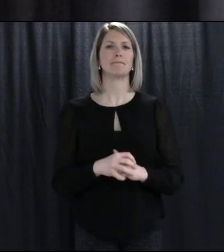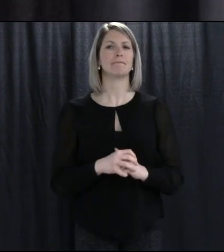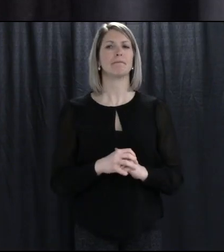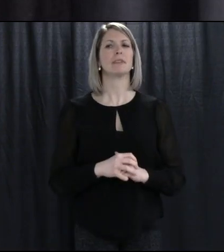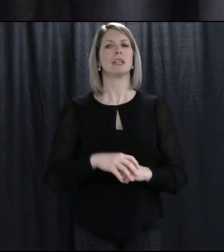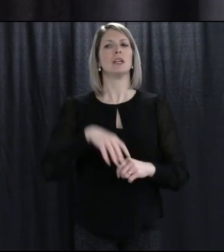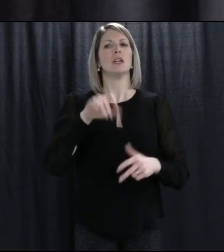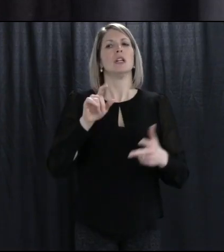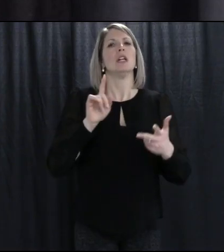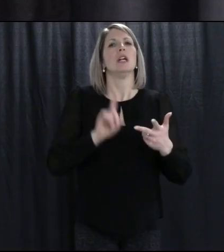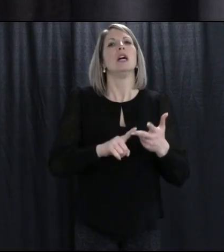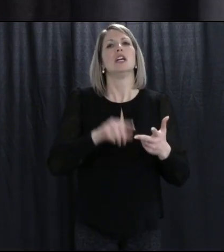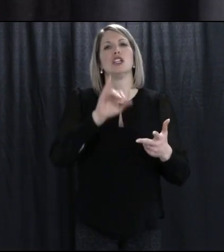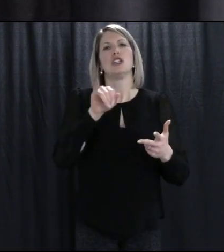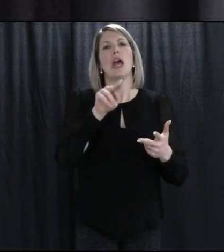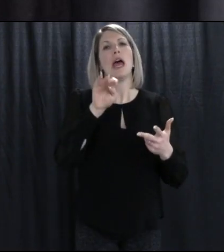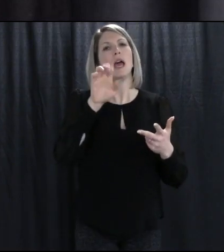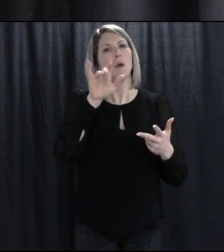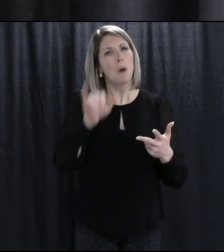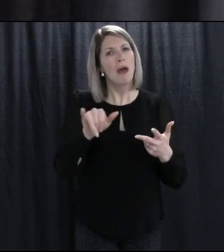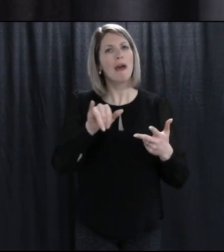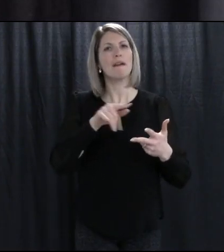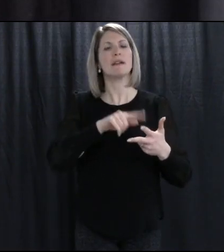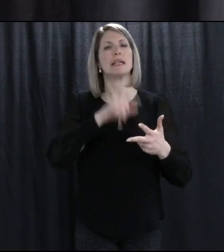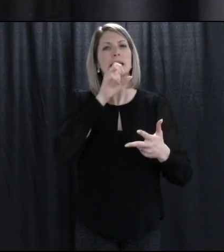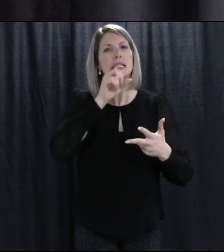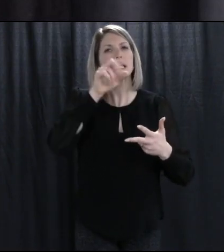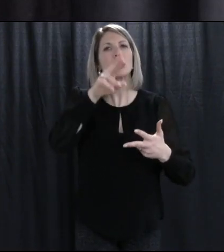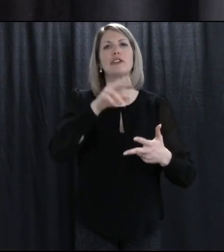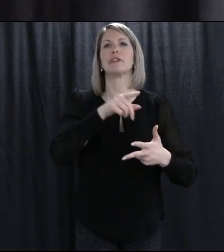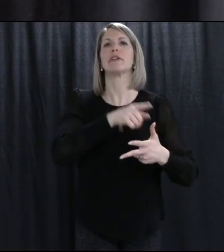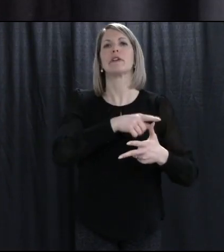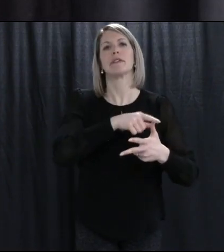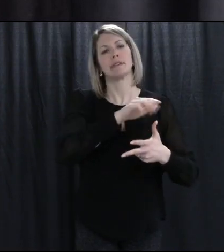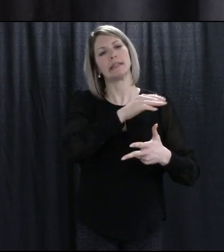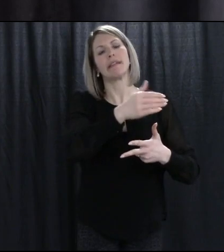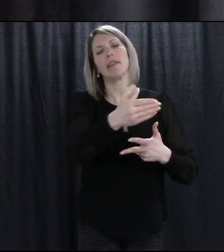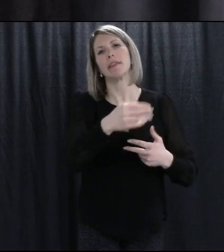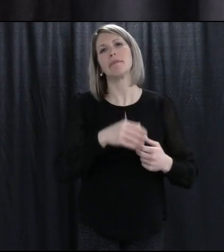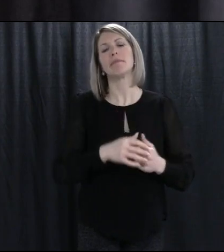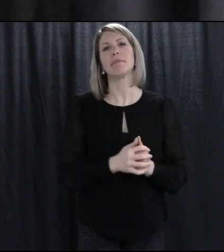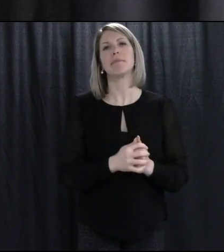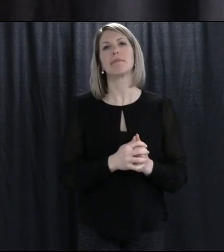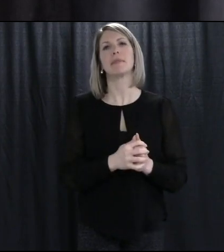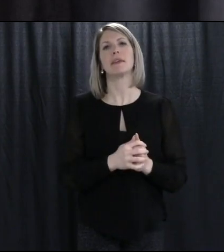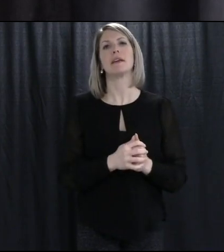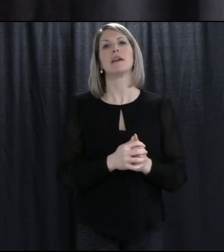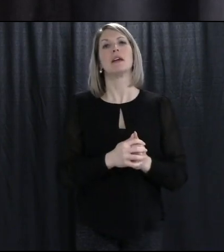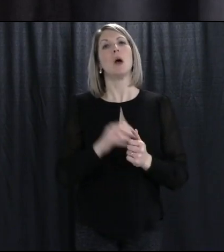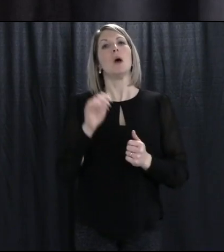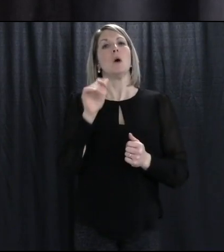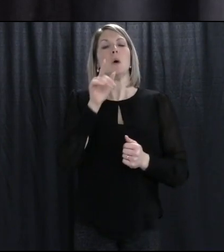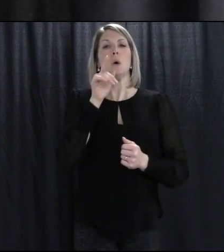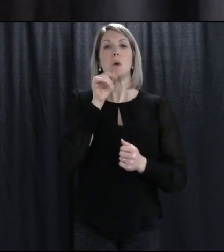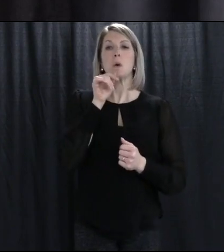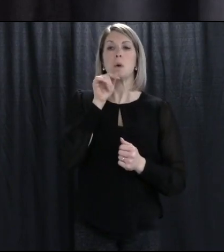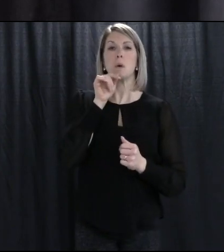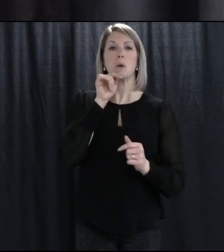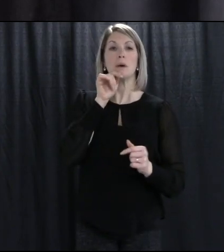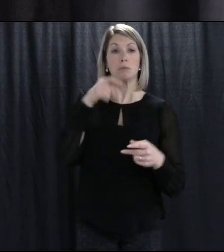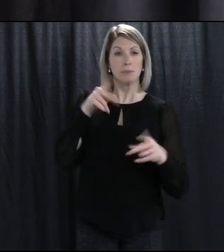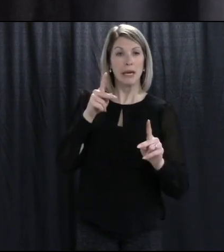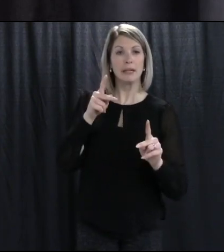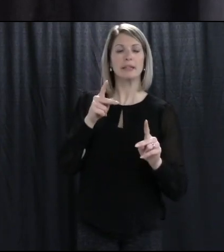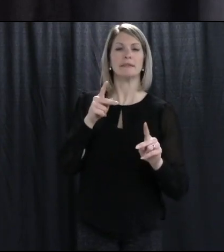to reduce the number of points of access and to allow for policing of this. There will be recommendations about the size of